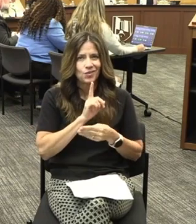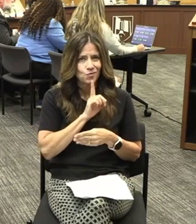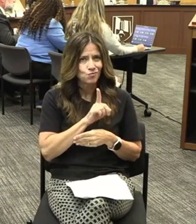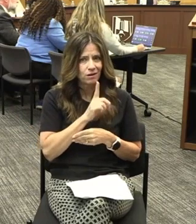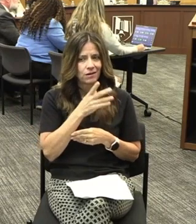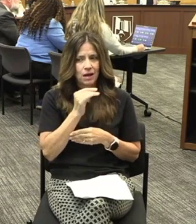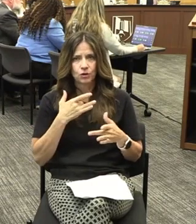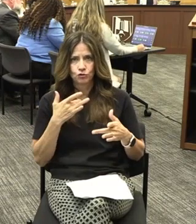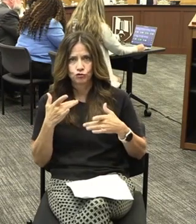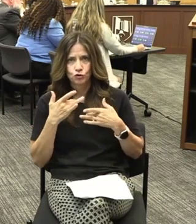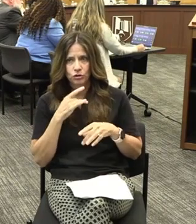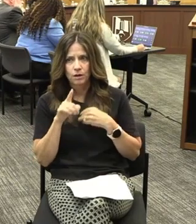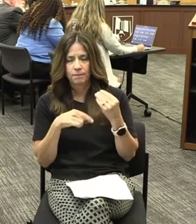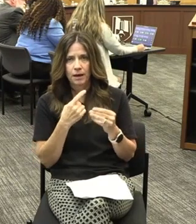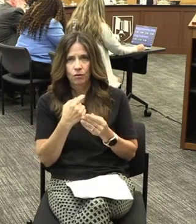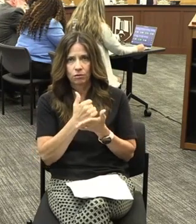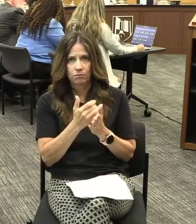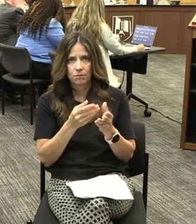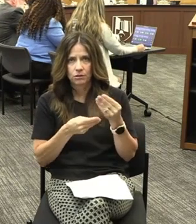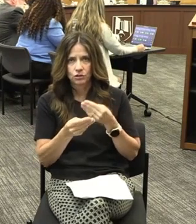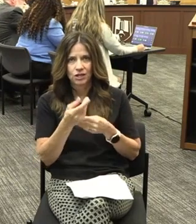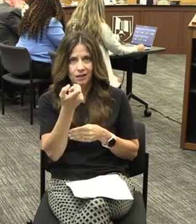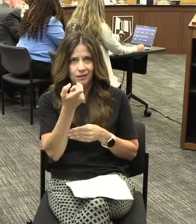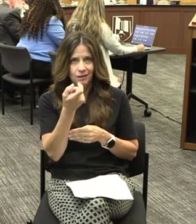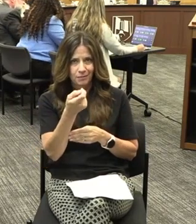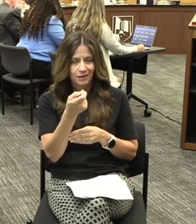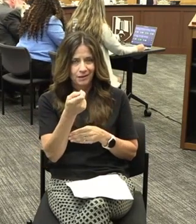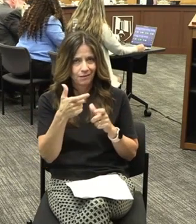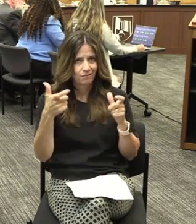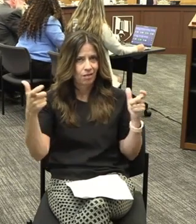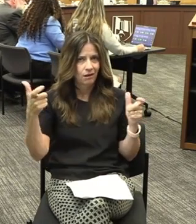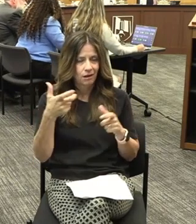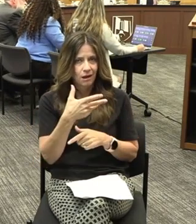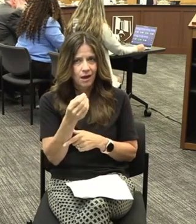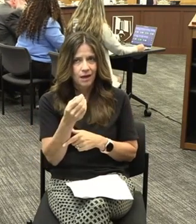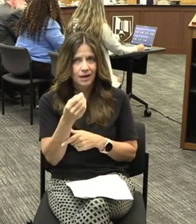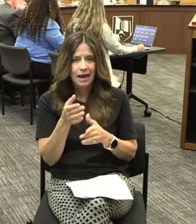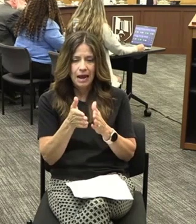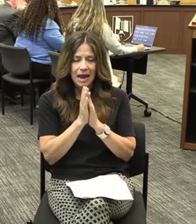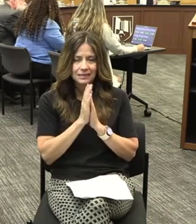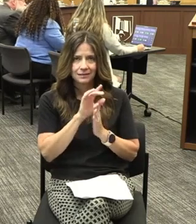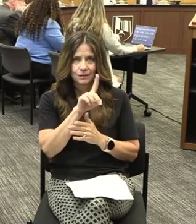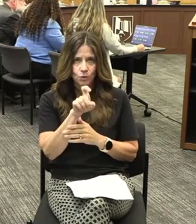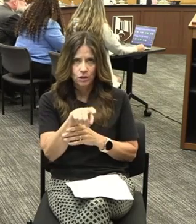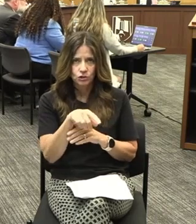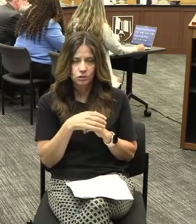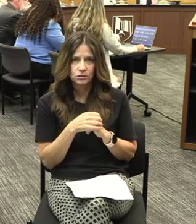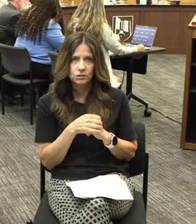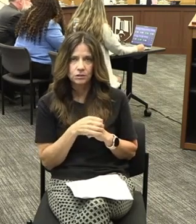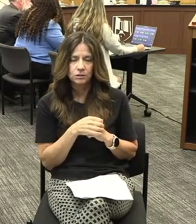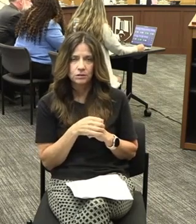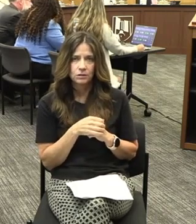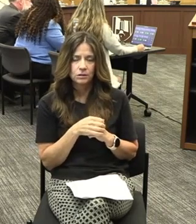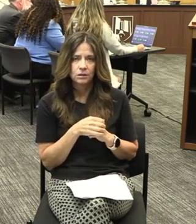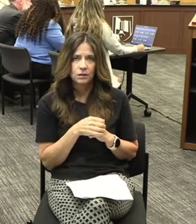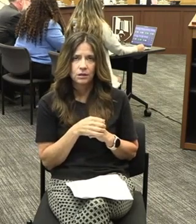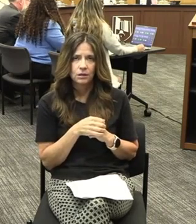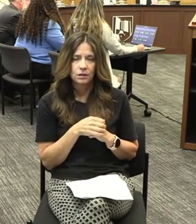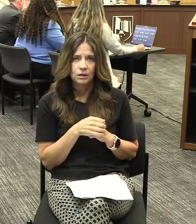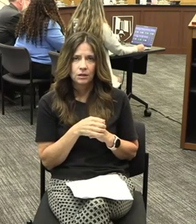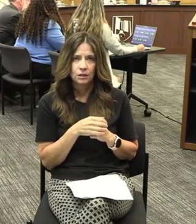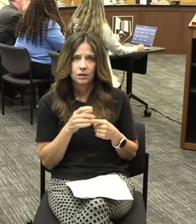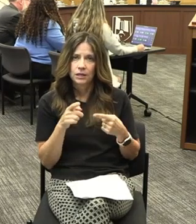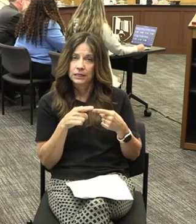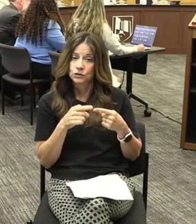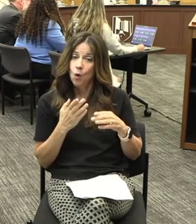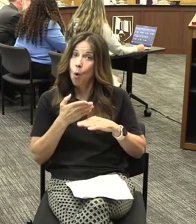concerned about that the budget is a little bit inflated. And I did ask these questions. Is there over